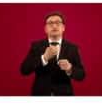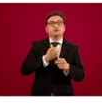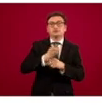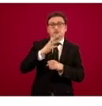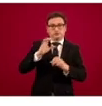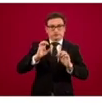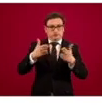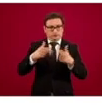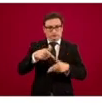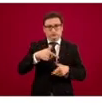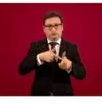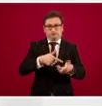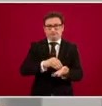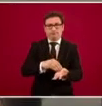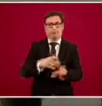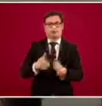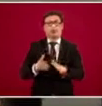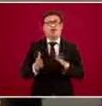14.9 to